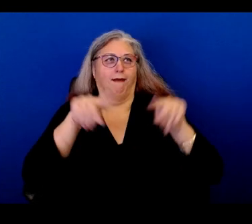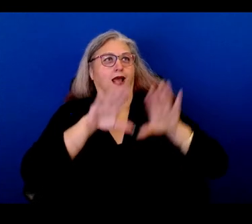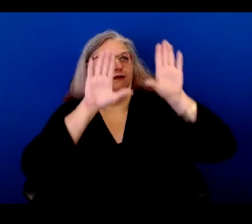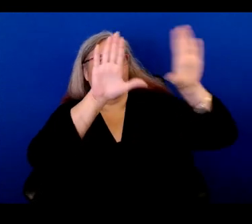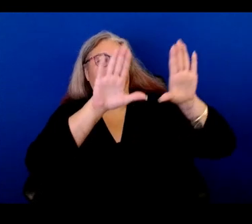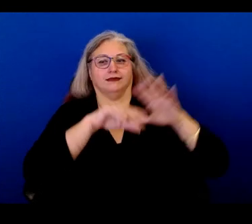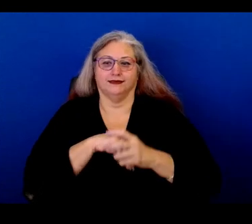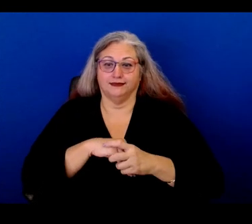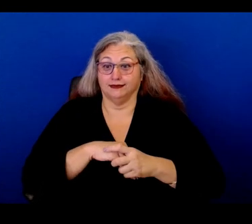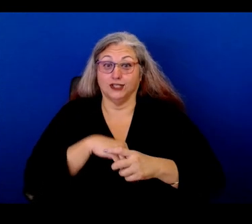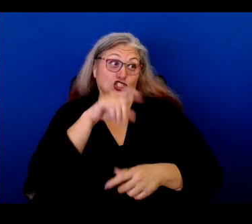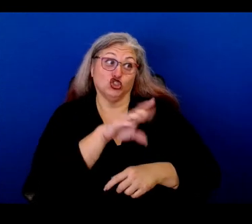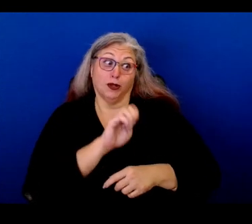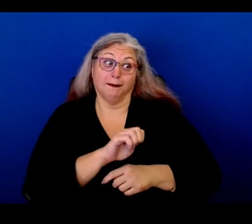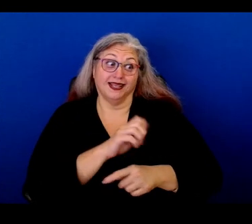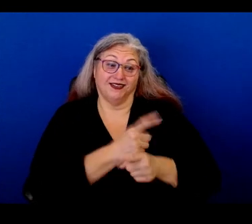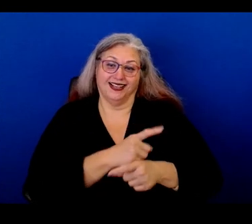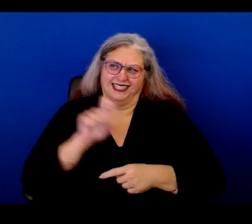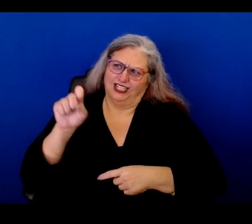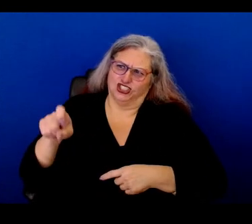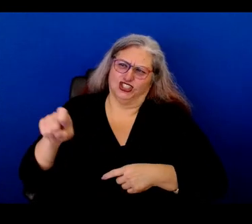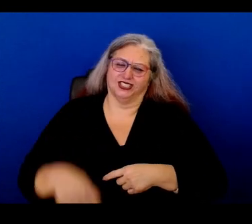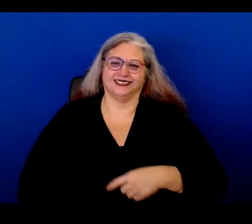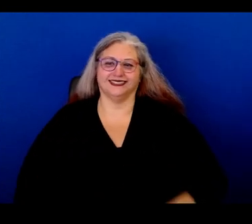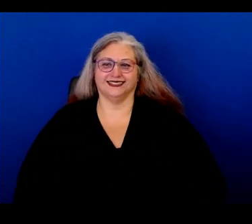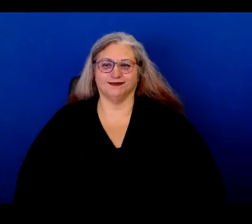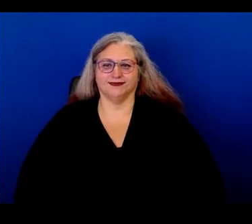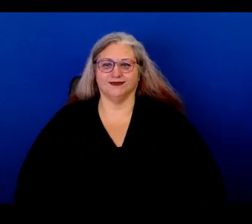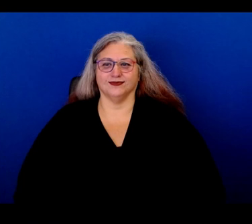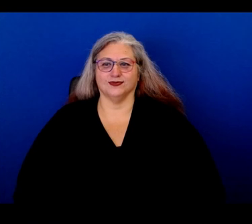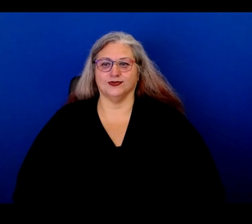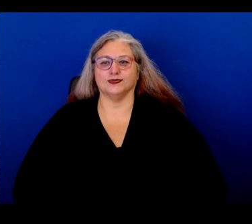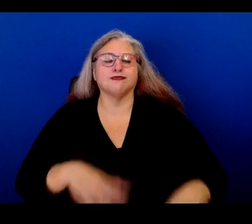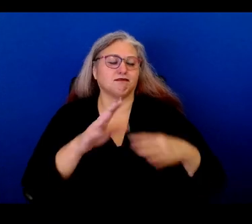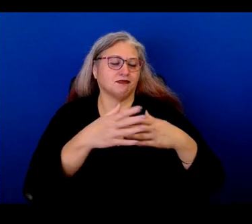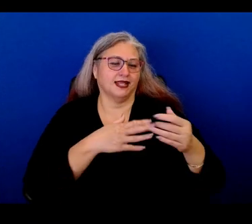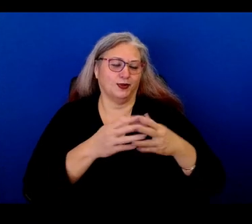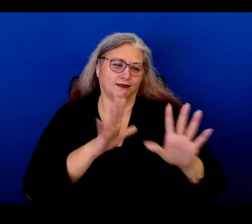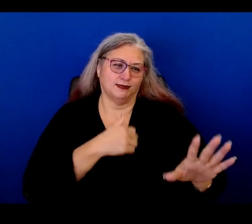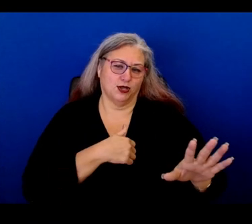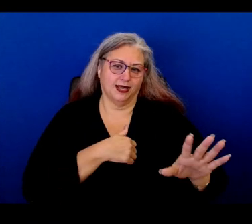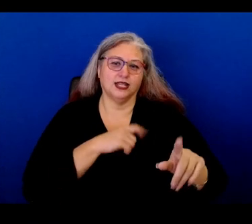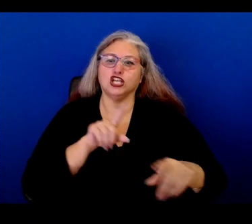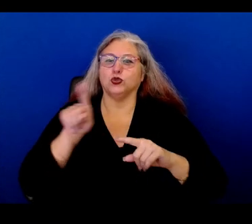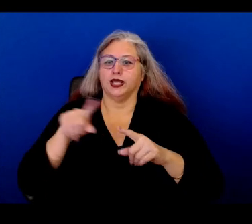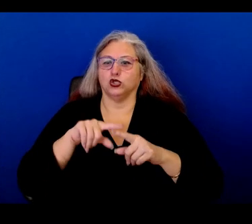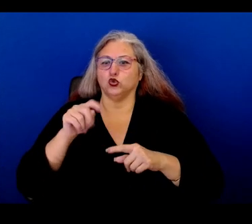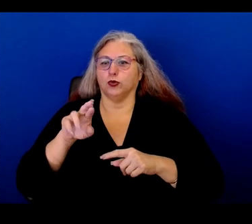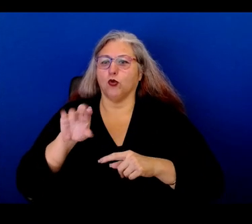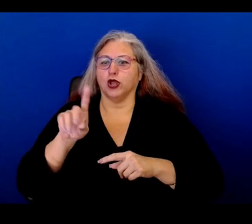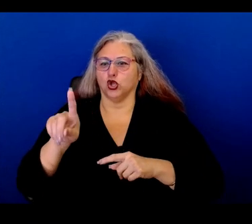on tumor. It should be, if nothing. Yeah, else. It should be. So, yeah. Anyway, sorry. She went to tumor board.